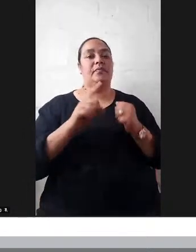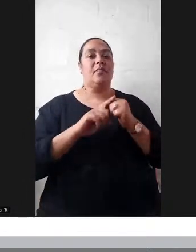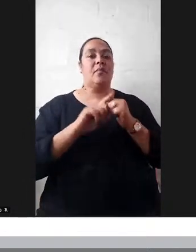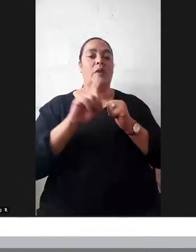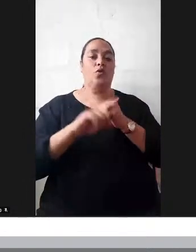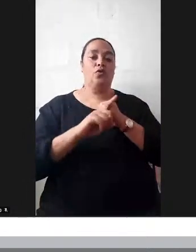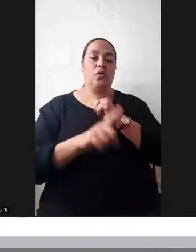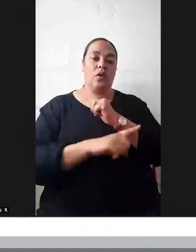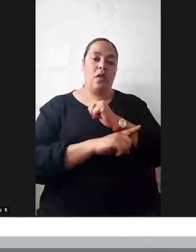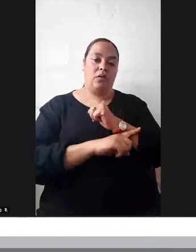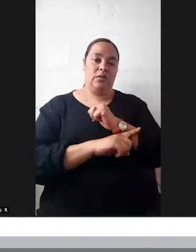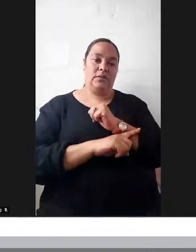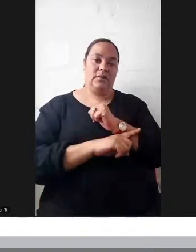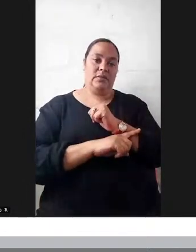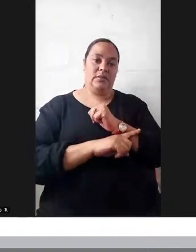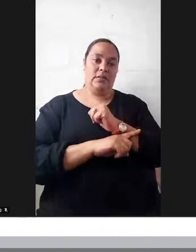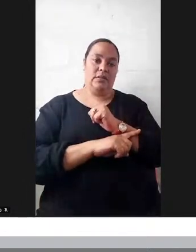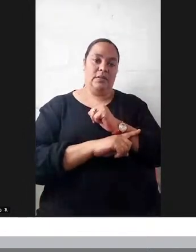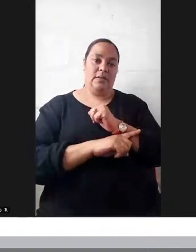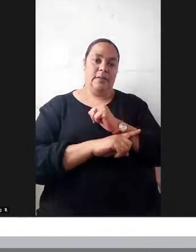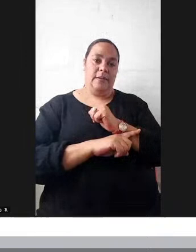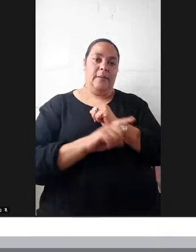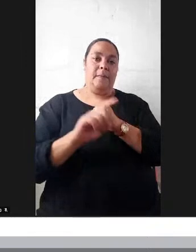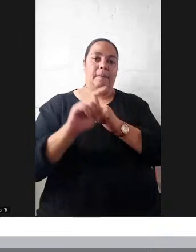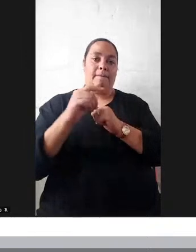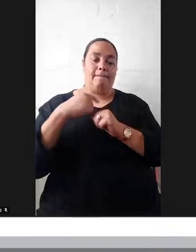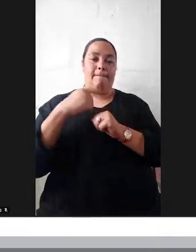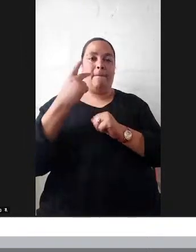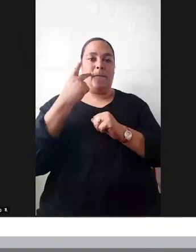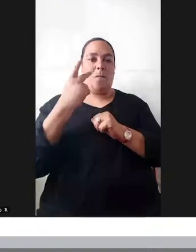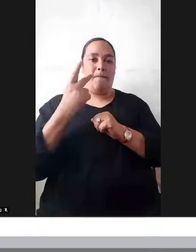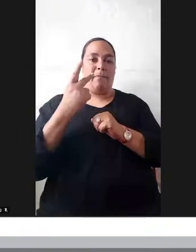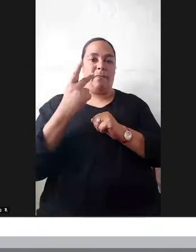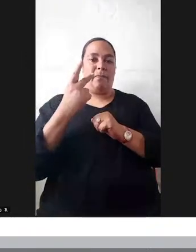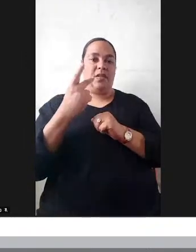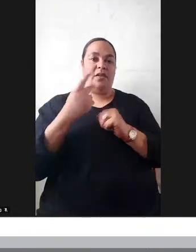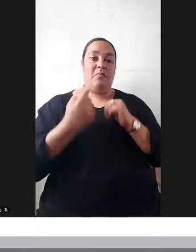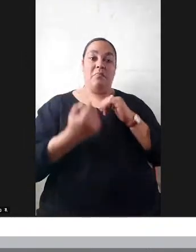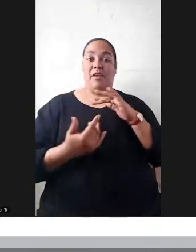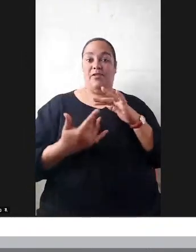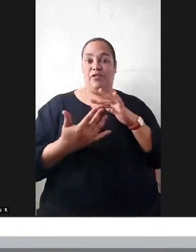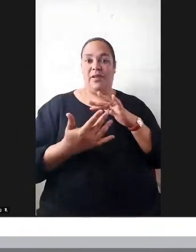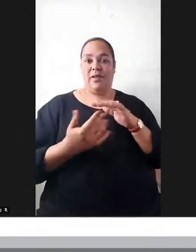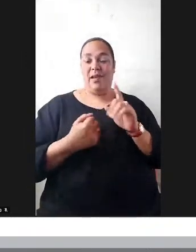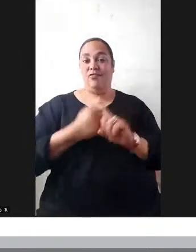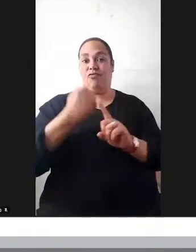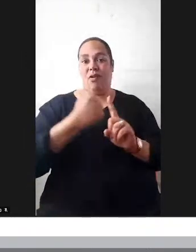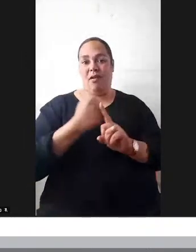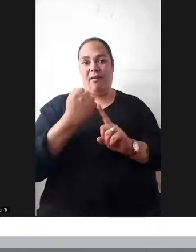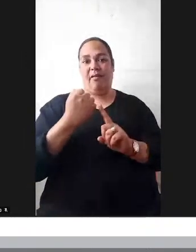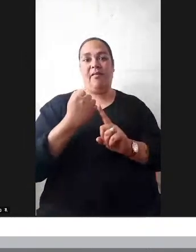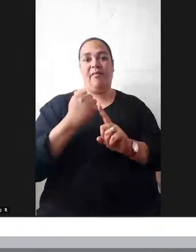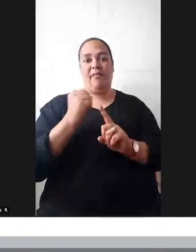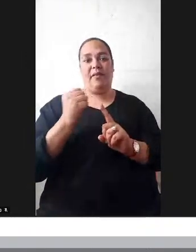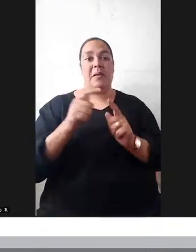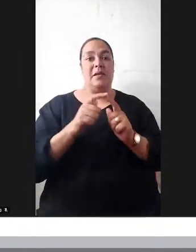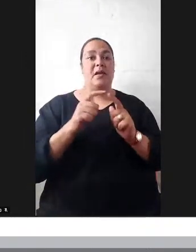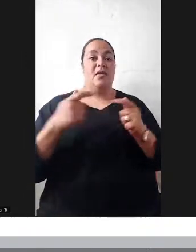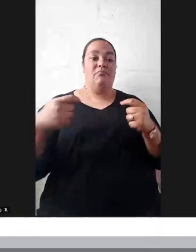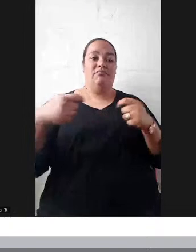is, I note that the passion drive has been a massive contributor